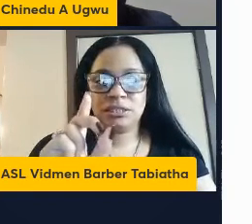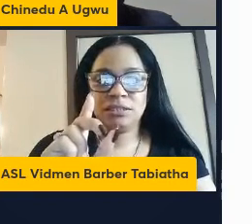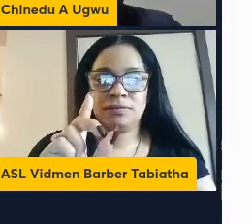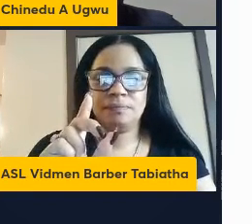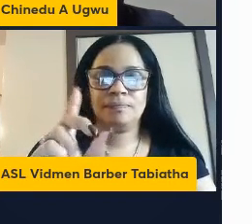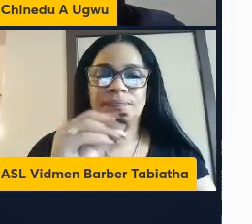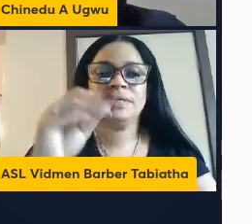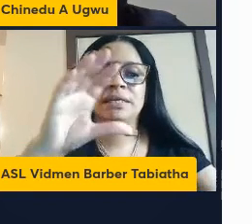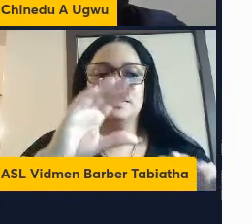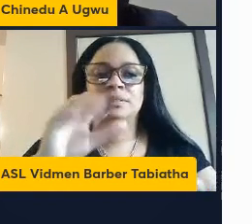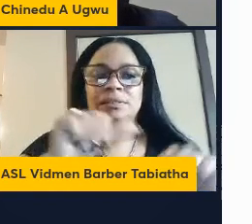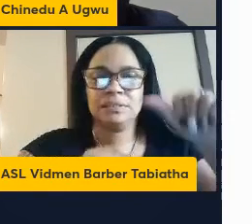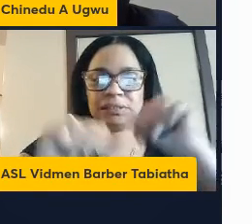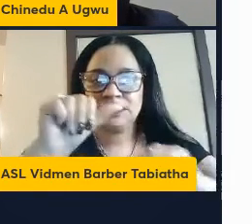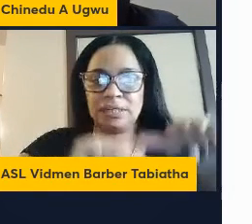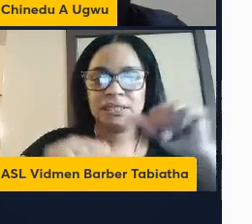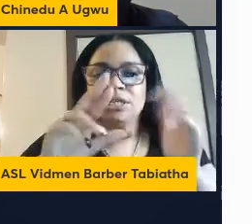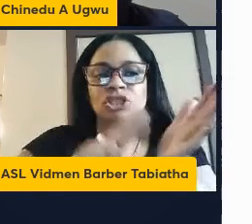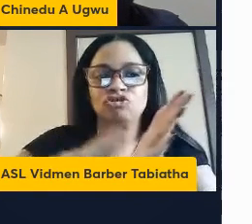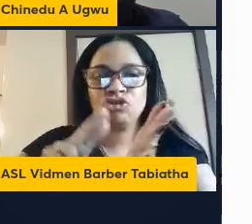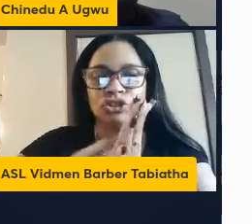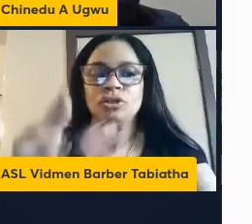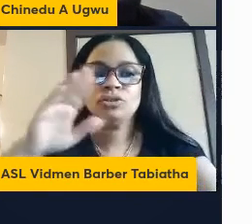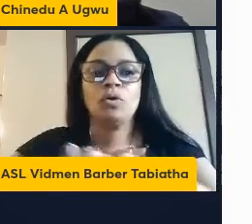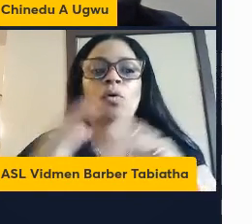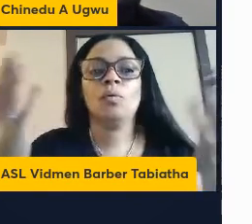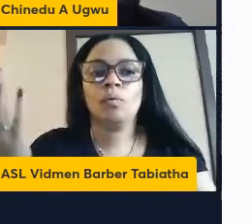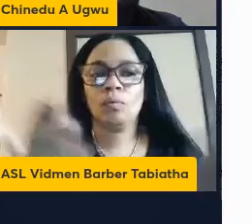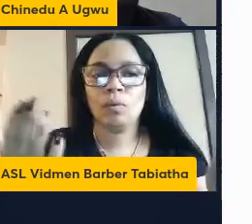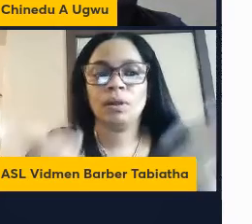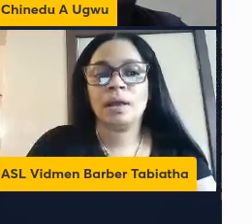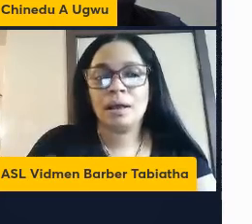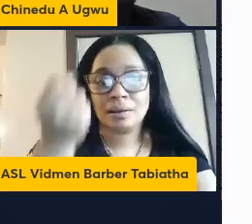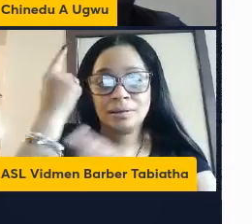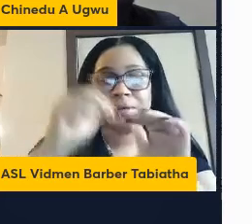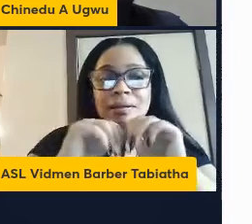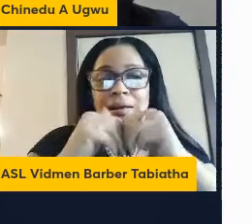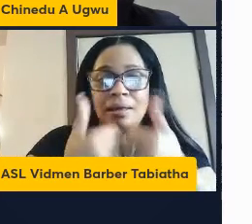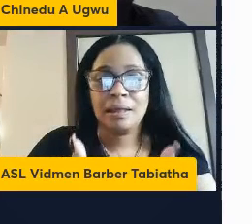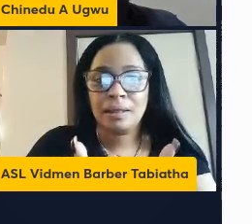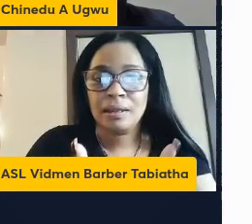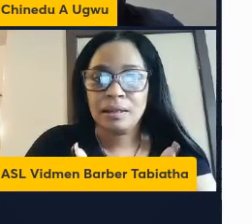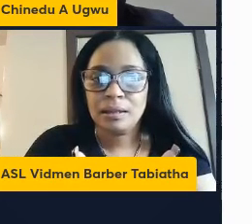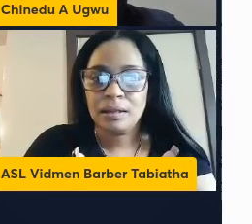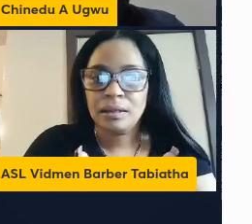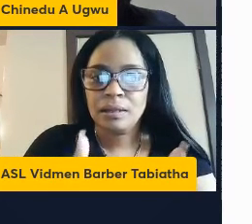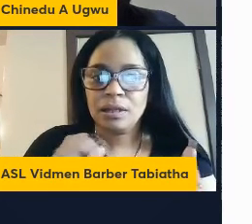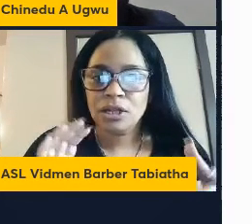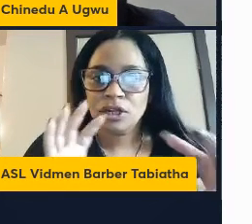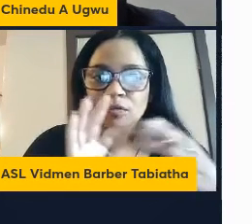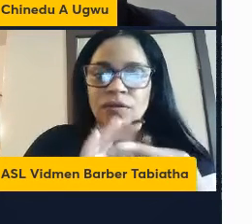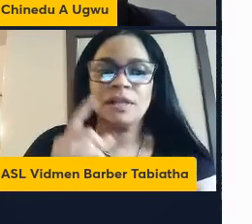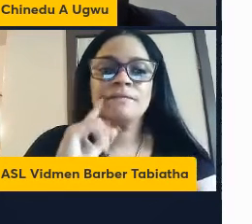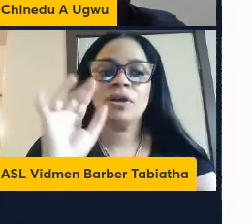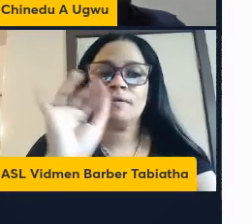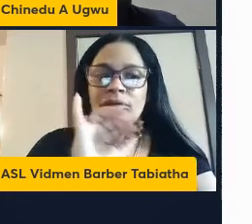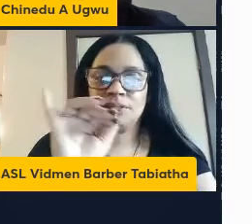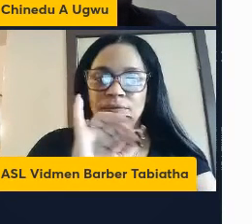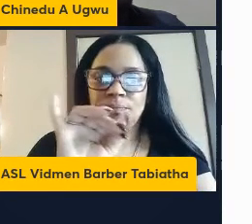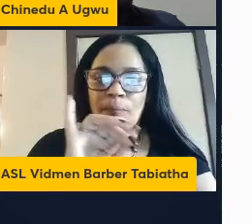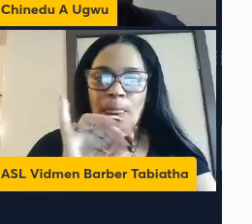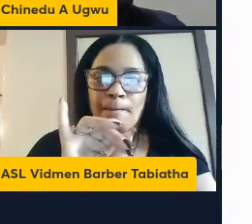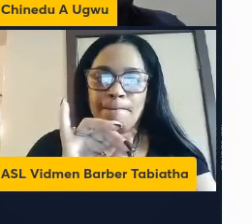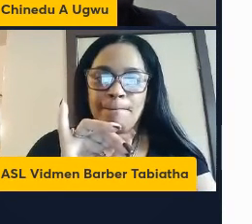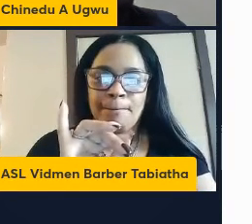veterinary science with my research was on understanding how genetic cell modulate outcome of infection at the